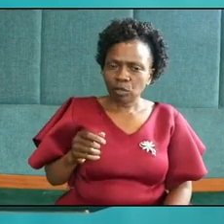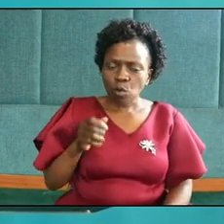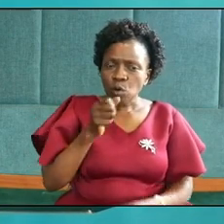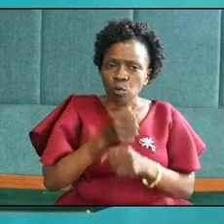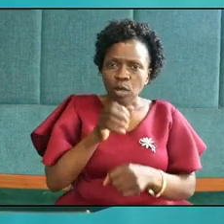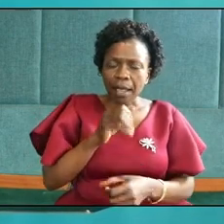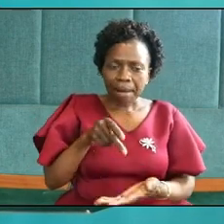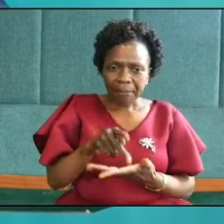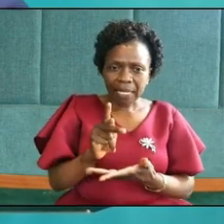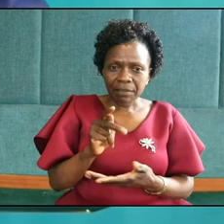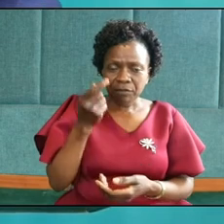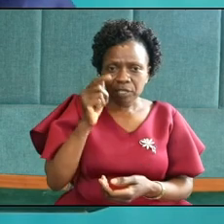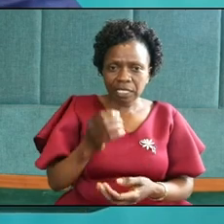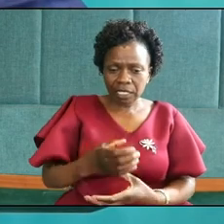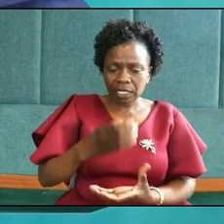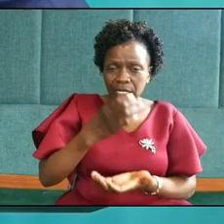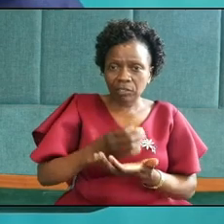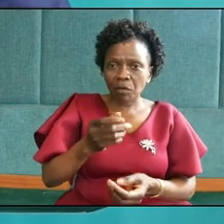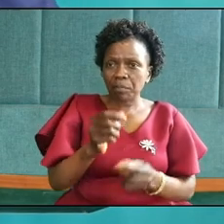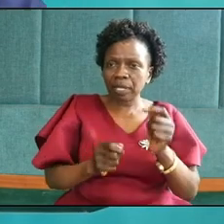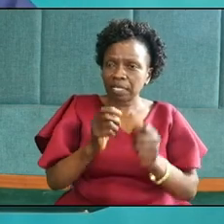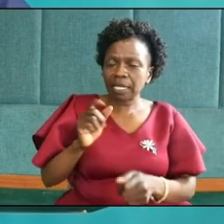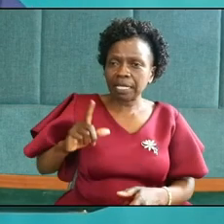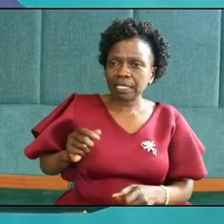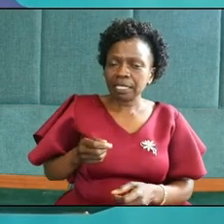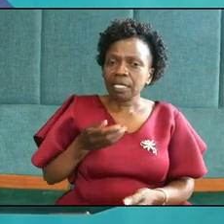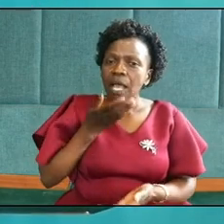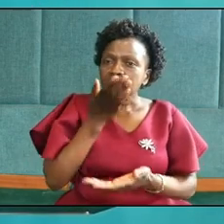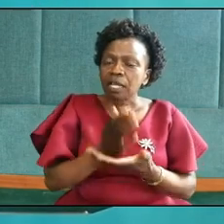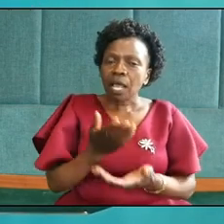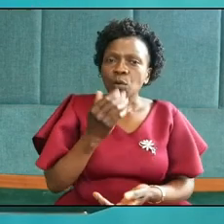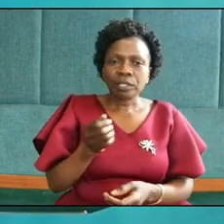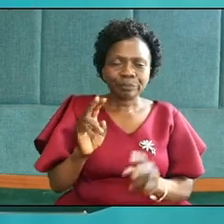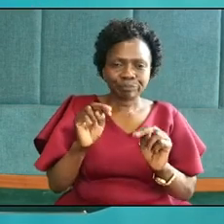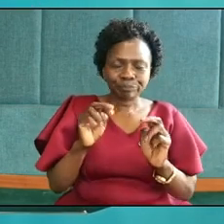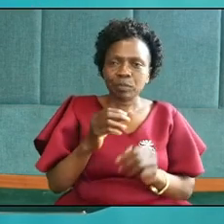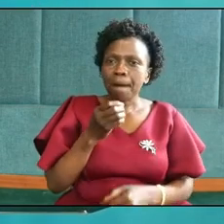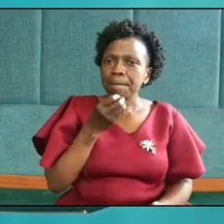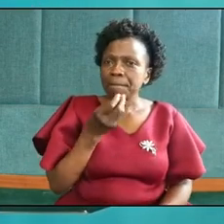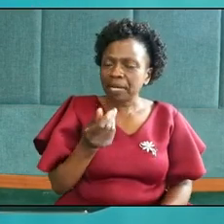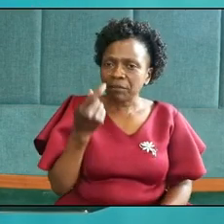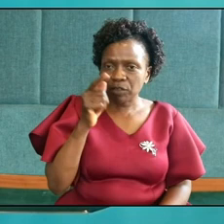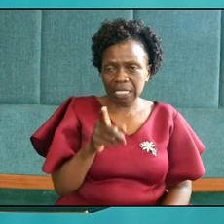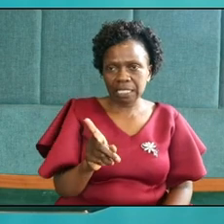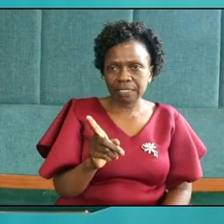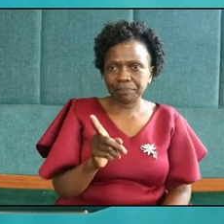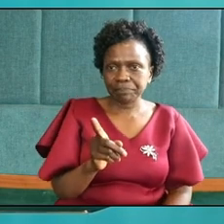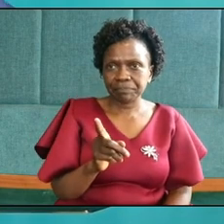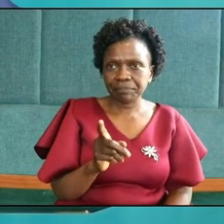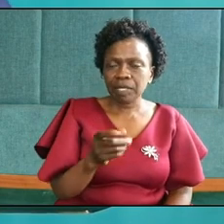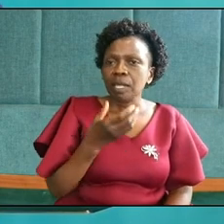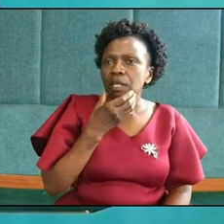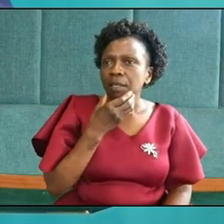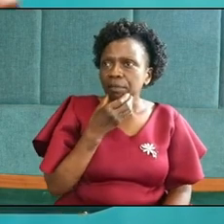you for this glass of milk? The girl replied, I do not want any money for this.